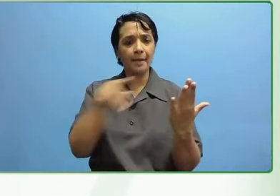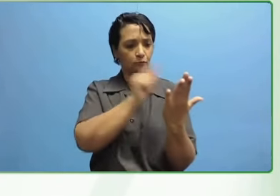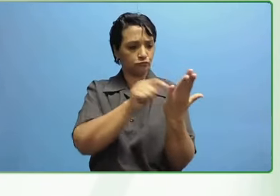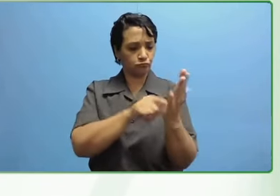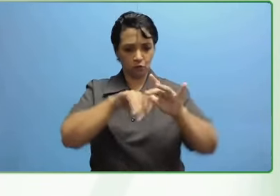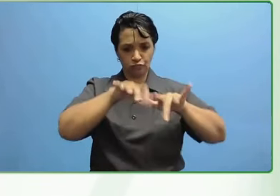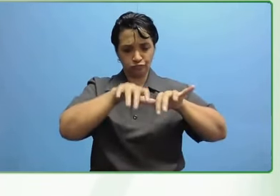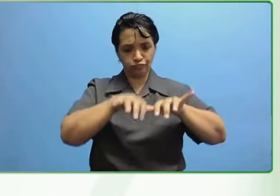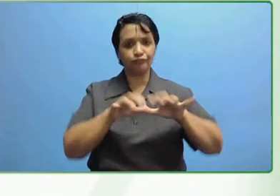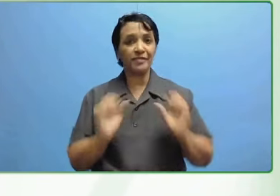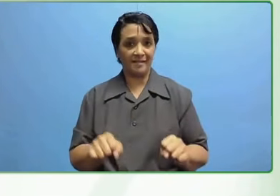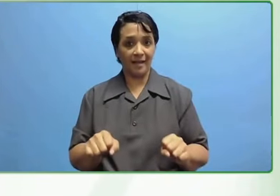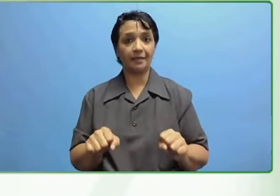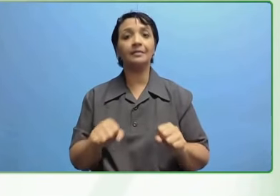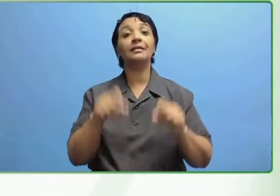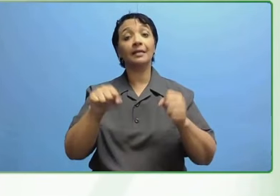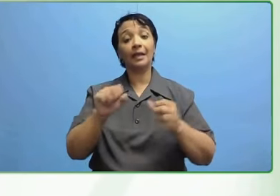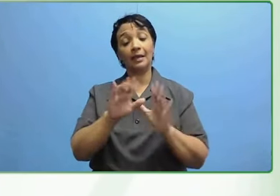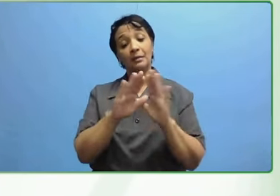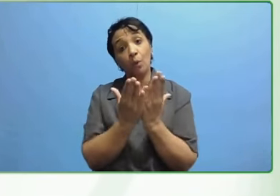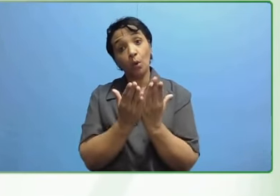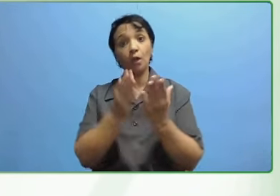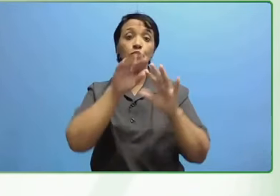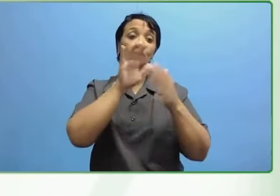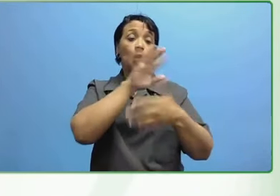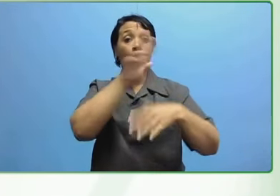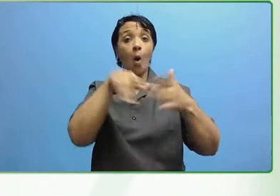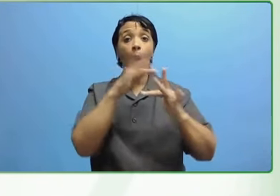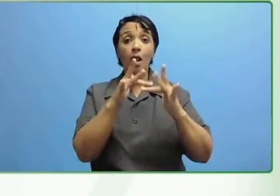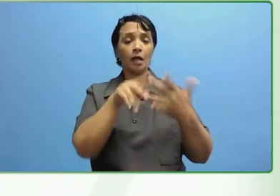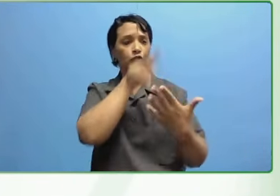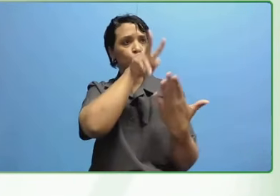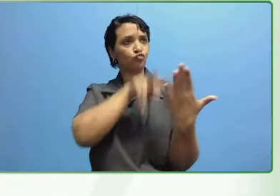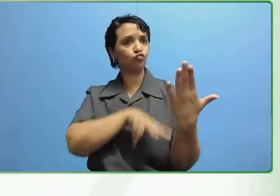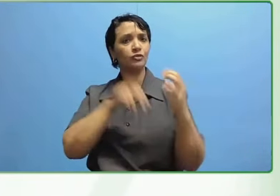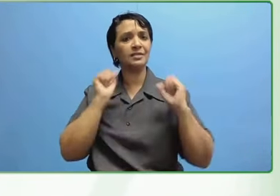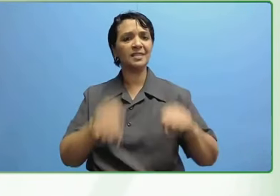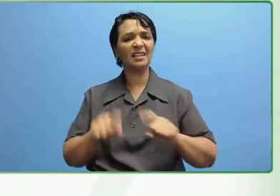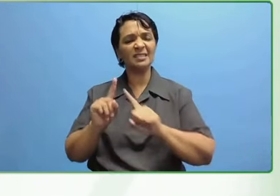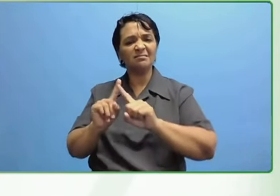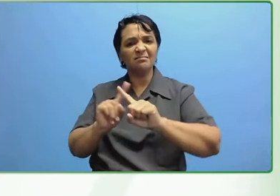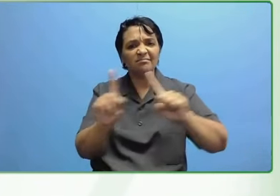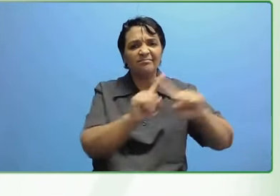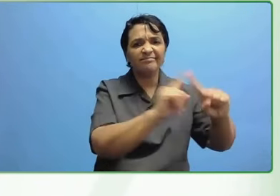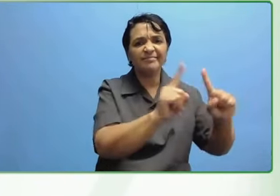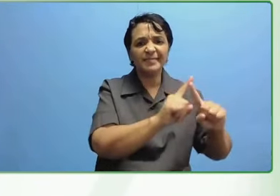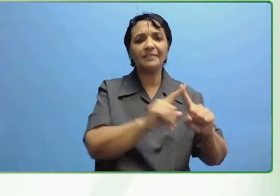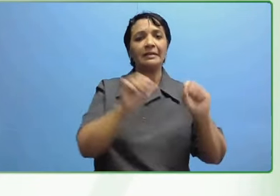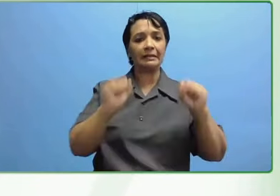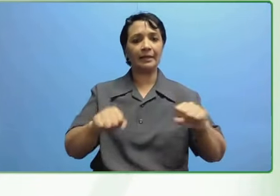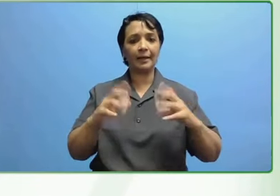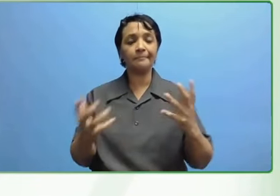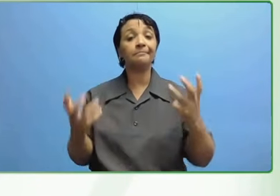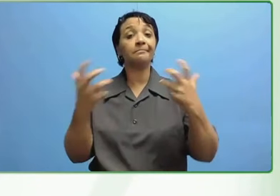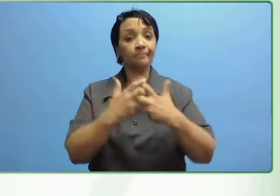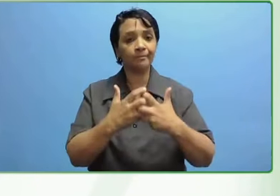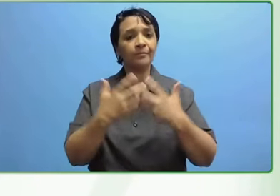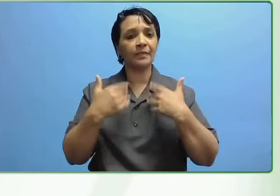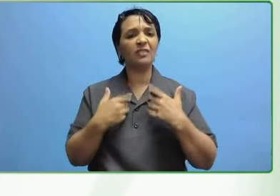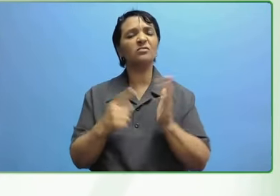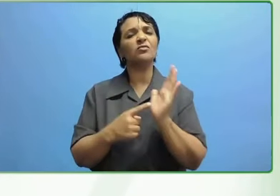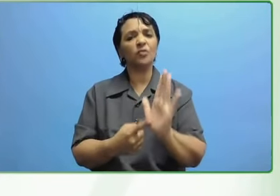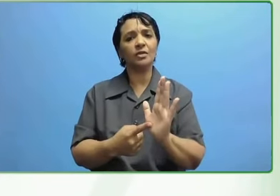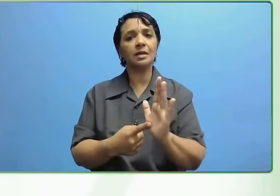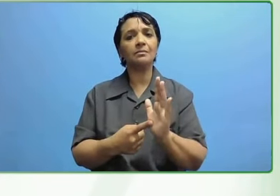about e-books and dedicated software, also for all kinds of application, is leisure books, but we are talking also here about educational